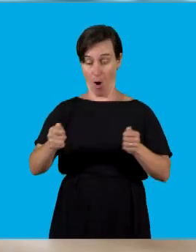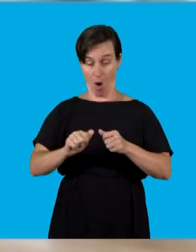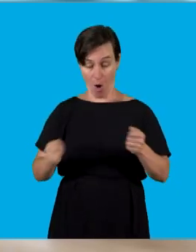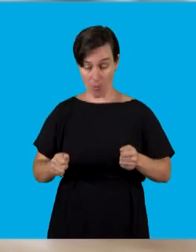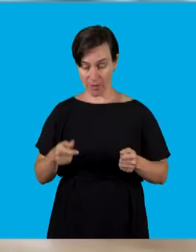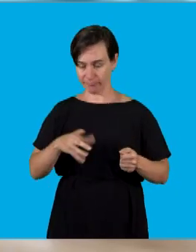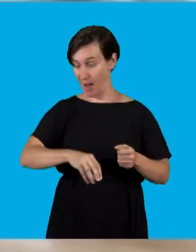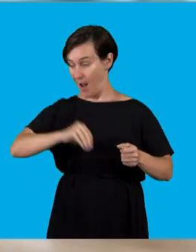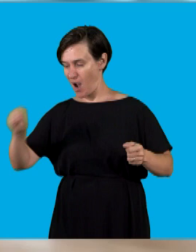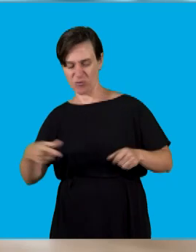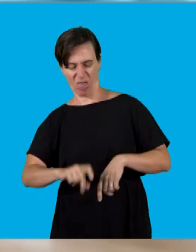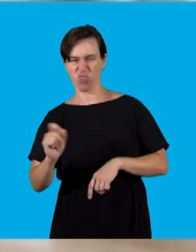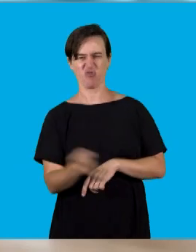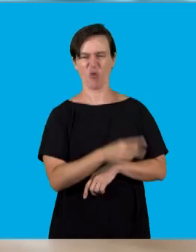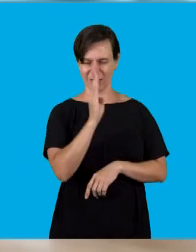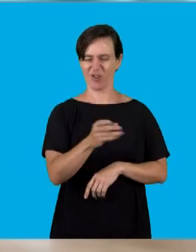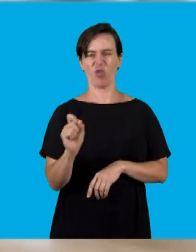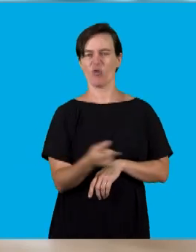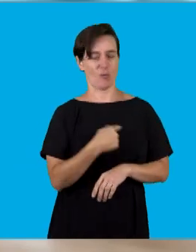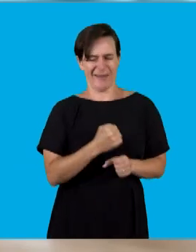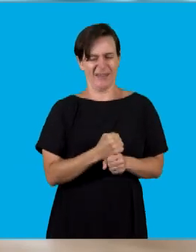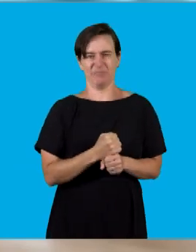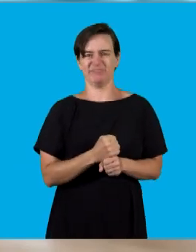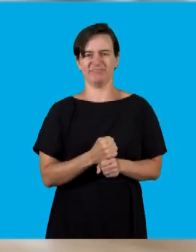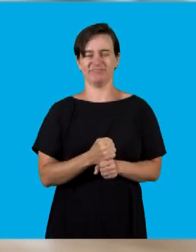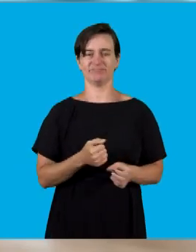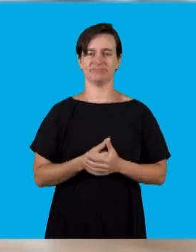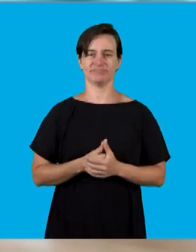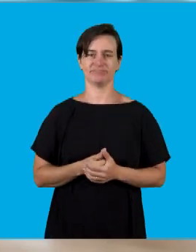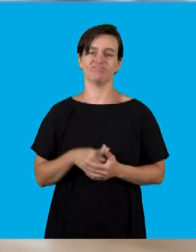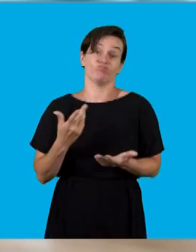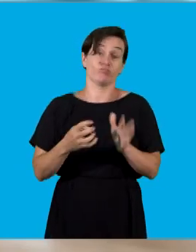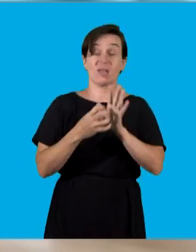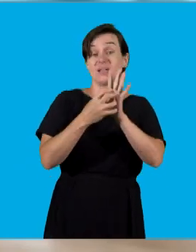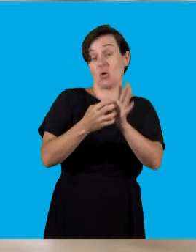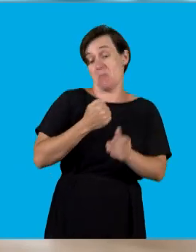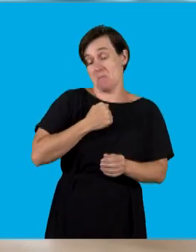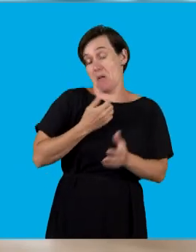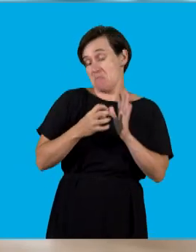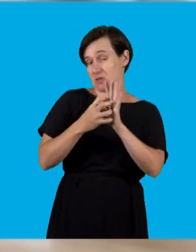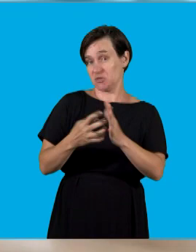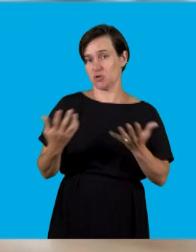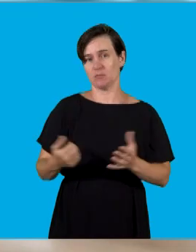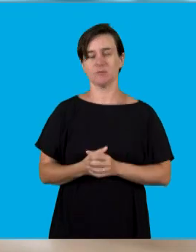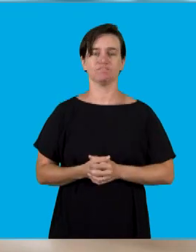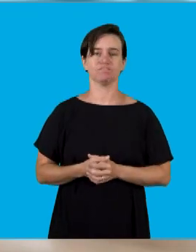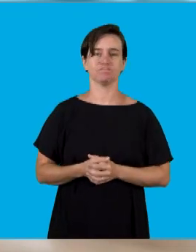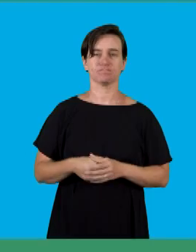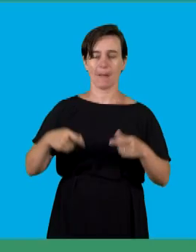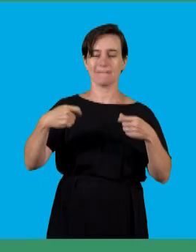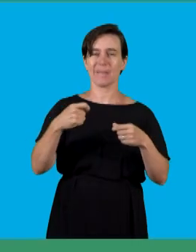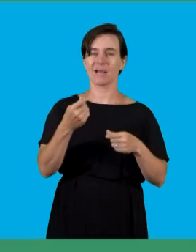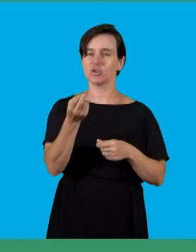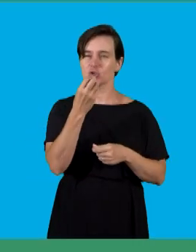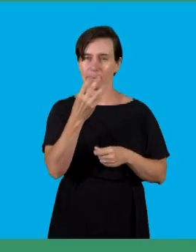the content, and throw away the packaging immediately. Now here's an example of my own. A packet